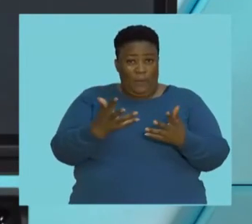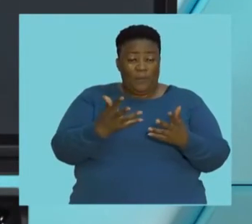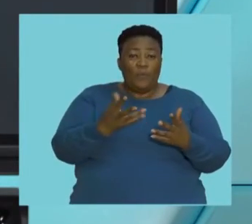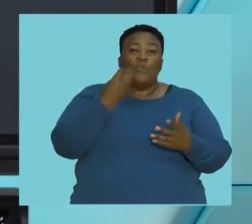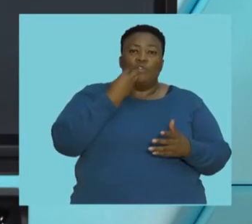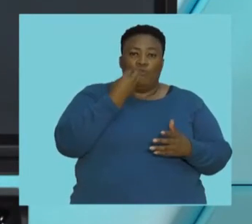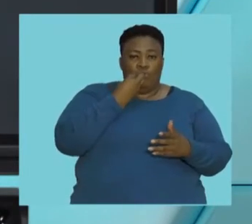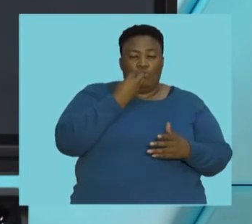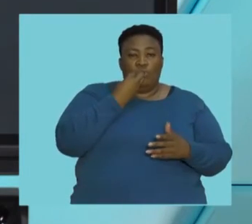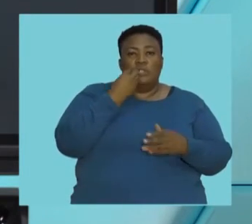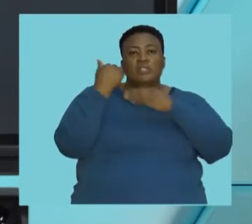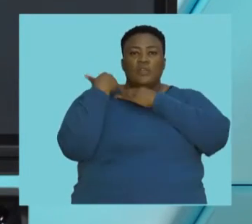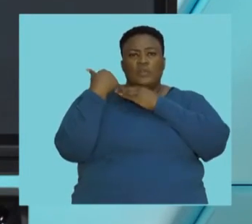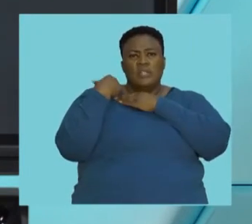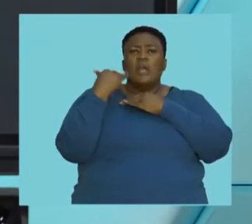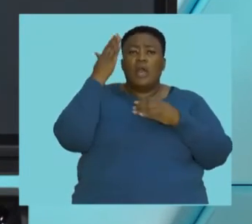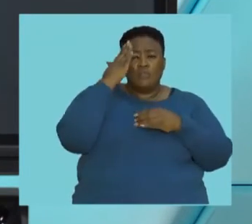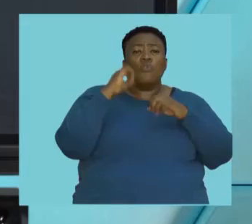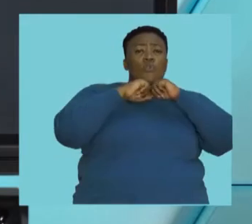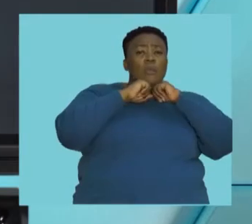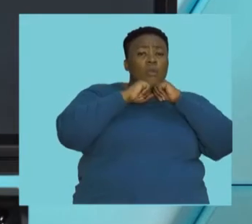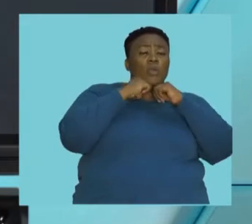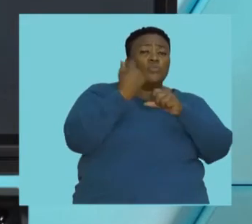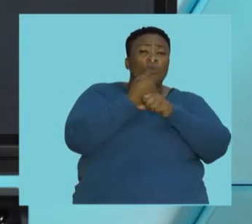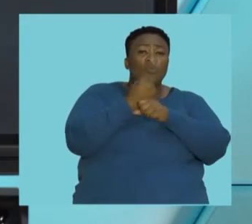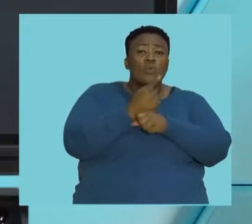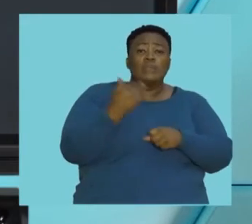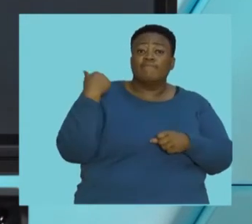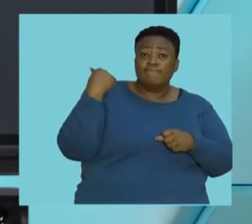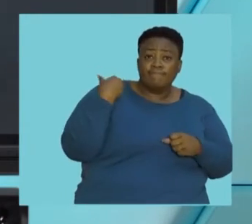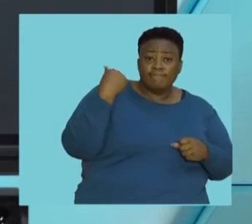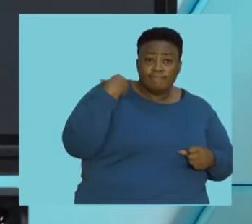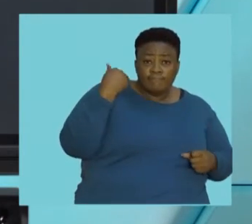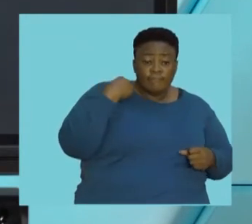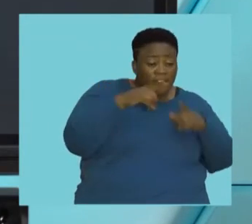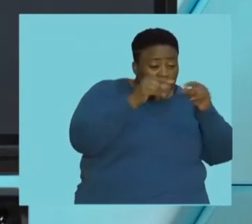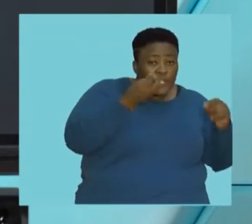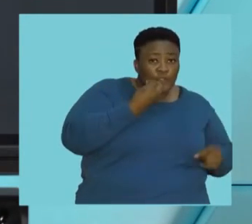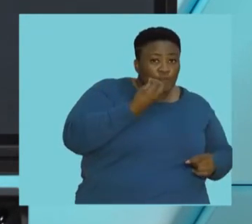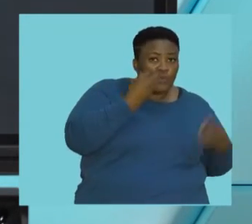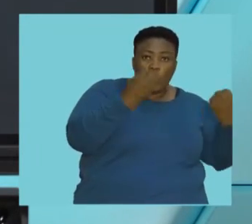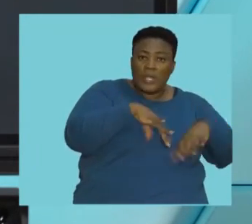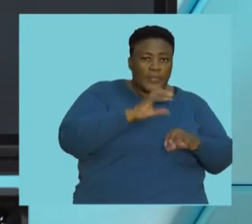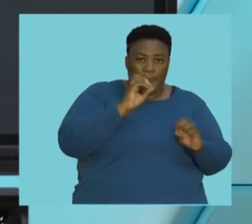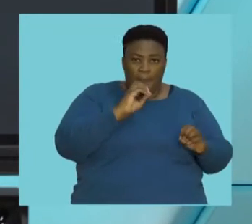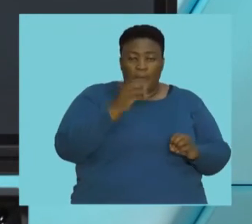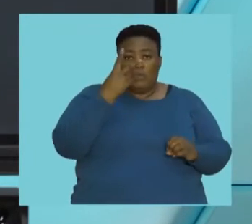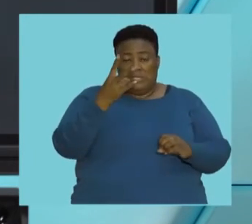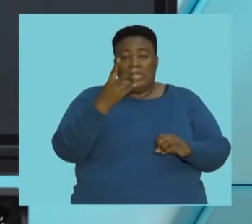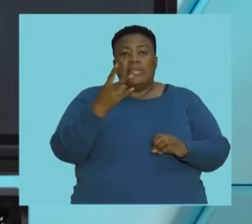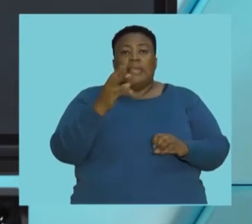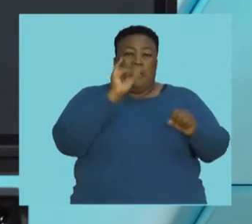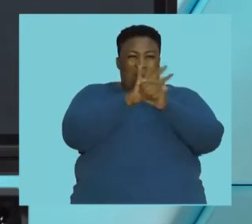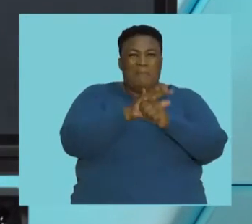security. So remember, I know that your parents often remind you to finish off your meals and not to waste, and there's a